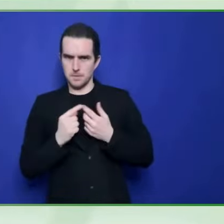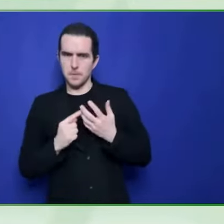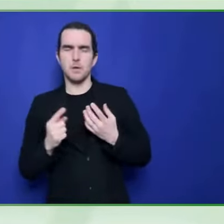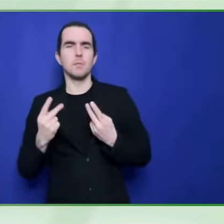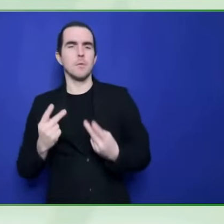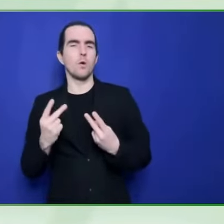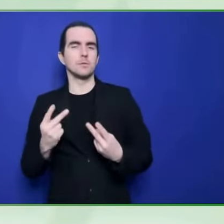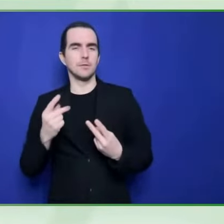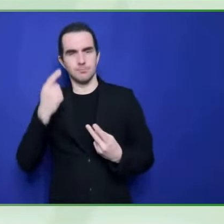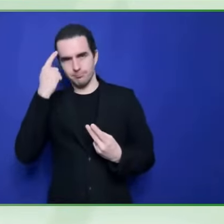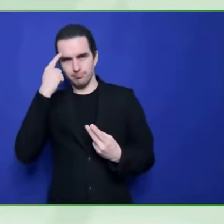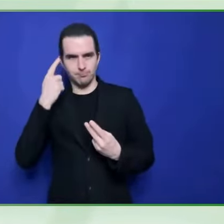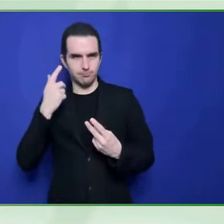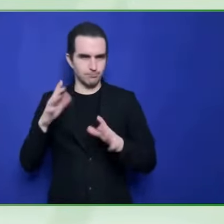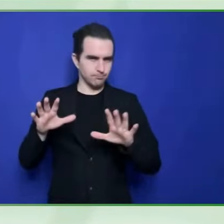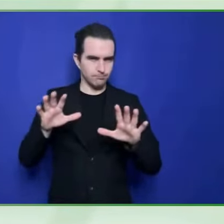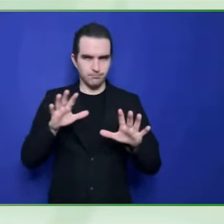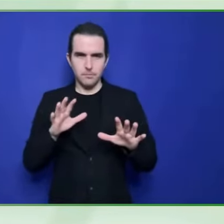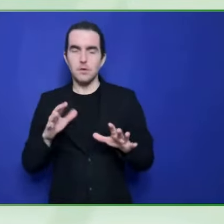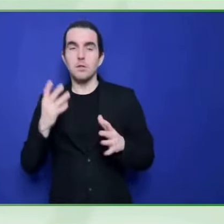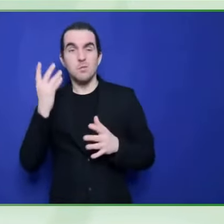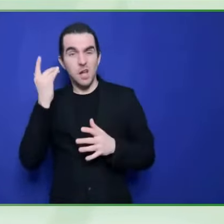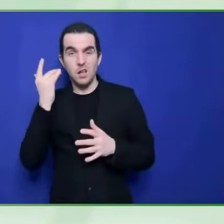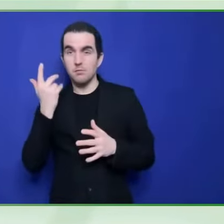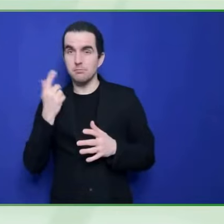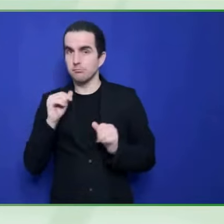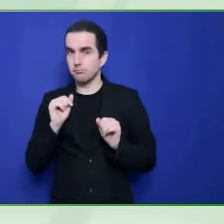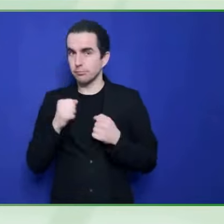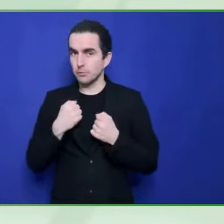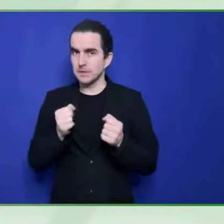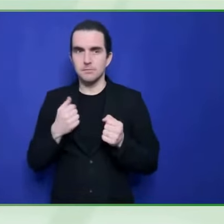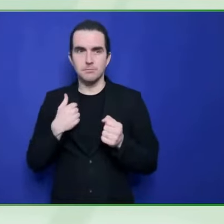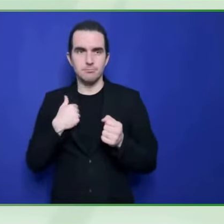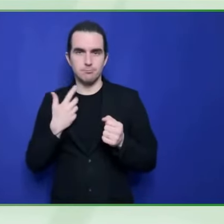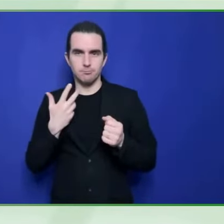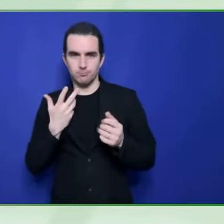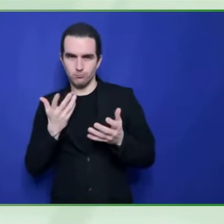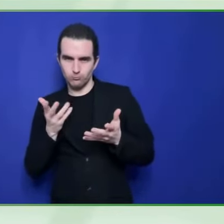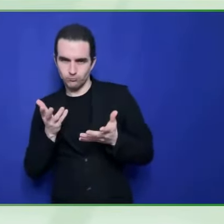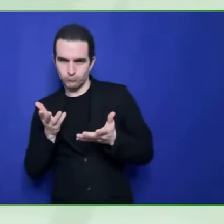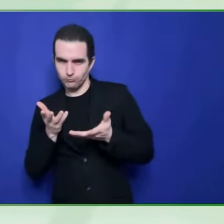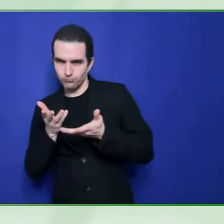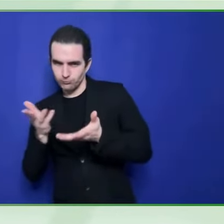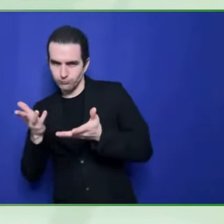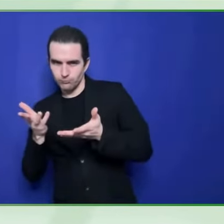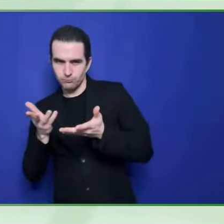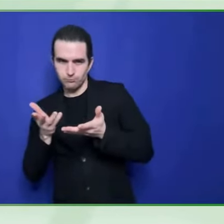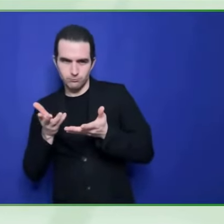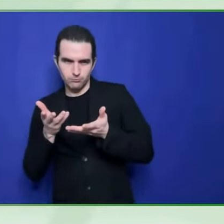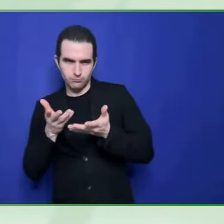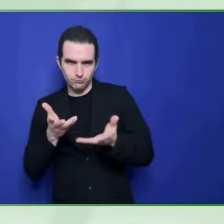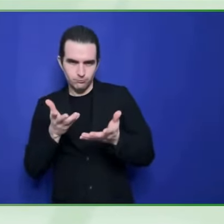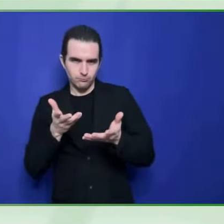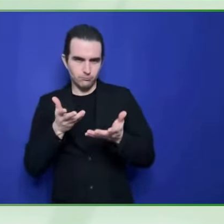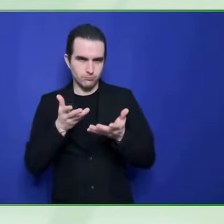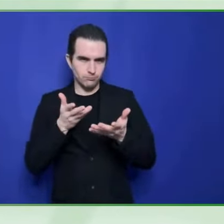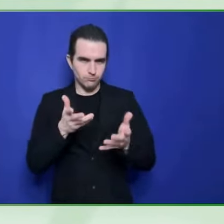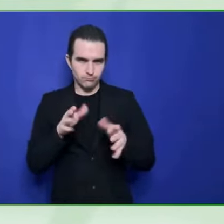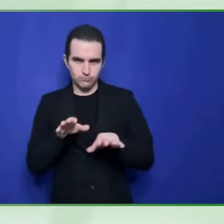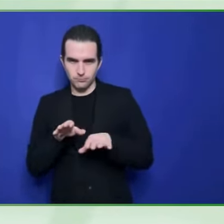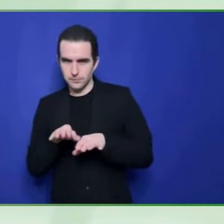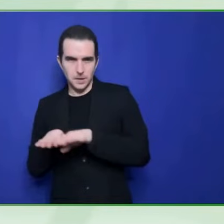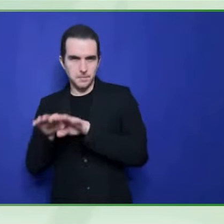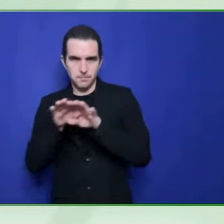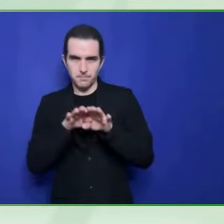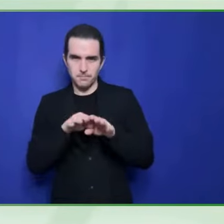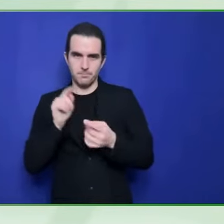standpoint. But we can serve everybody with the same data pipeline. And the premise is that behind every useful civic